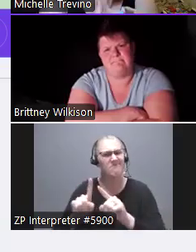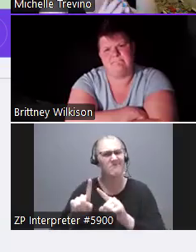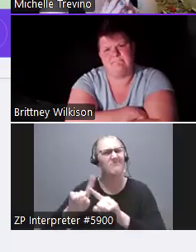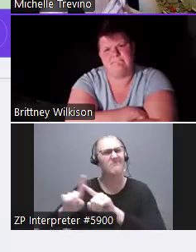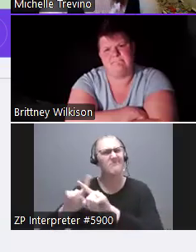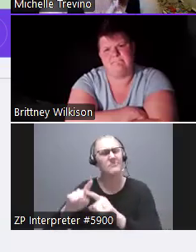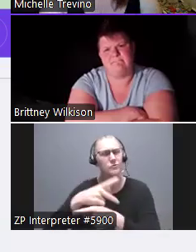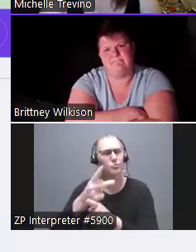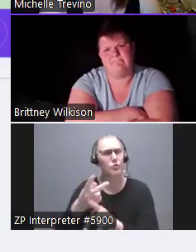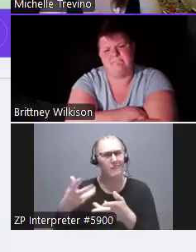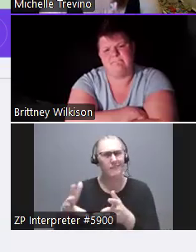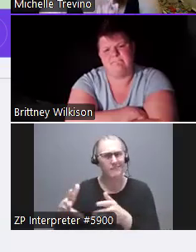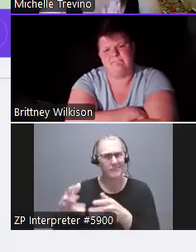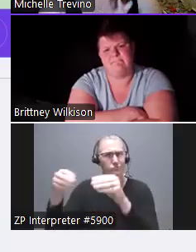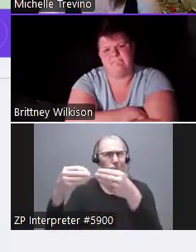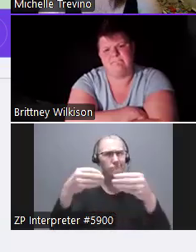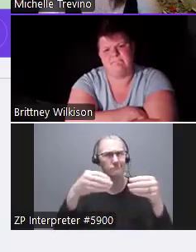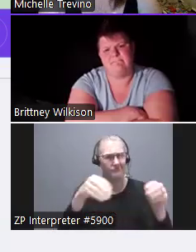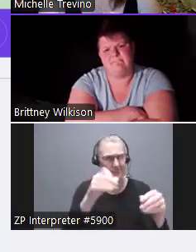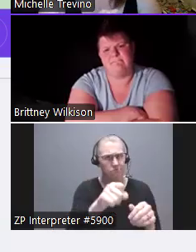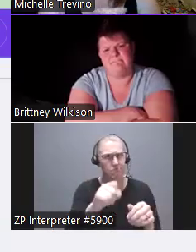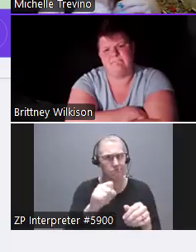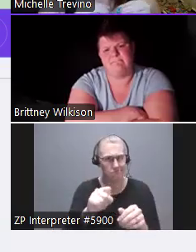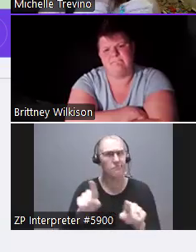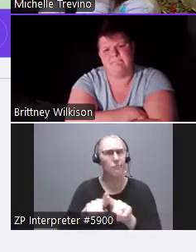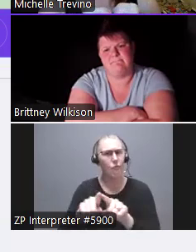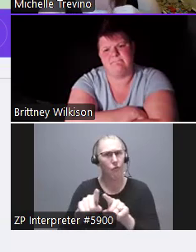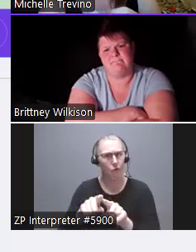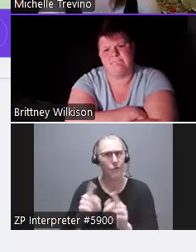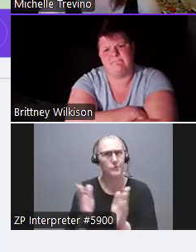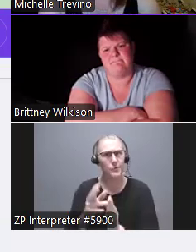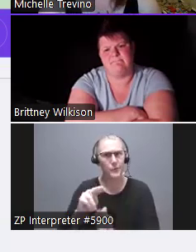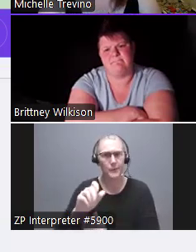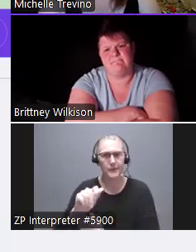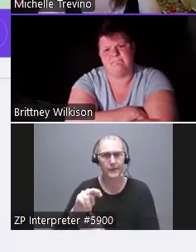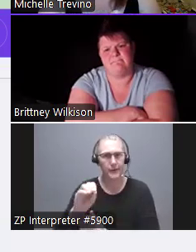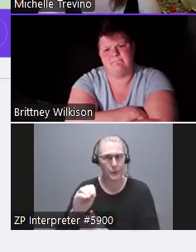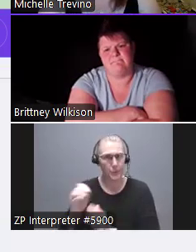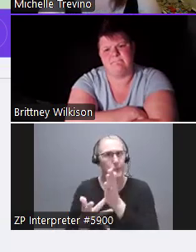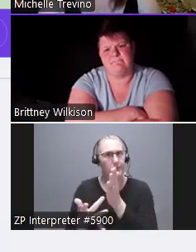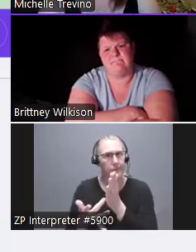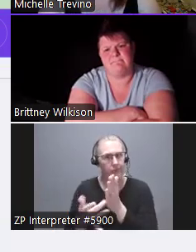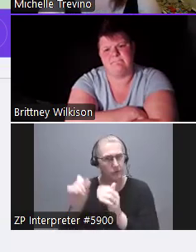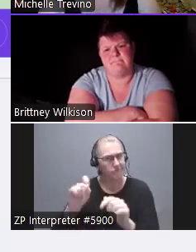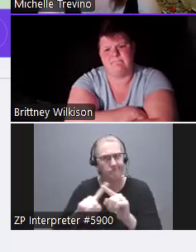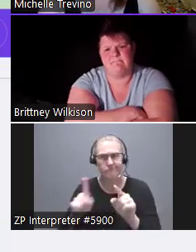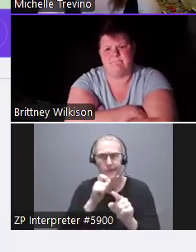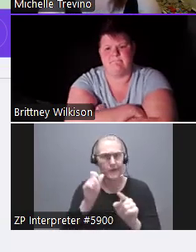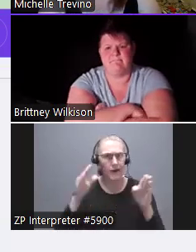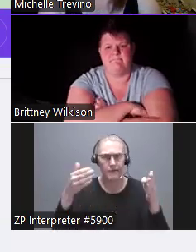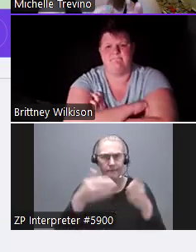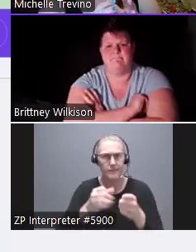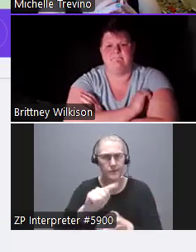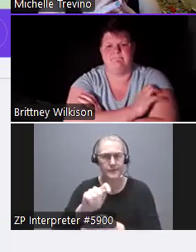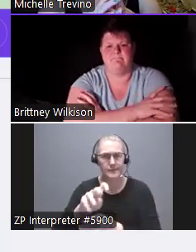market that were also nanotechnology, but they did not focus on stem cell reactivation.